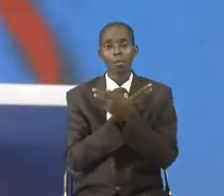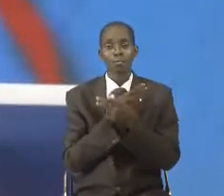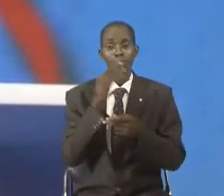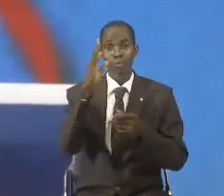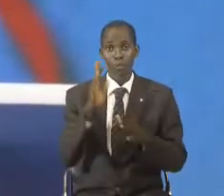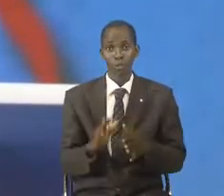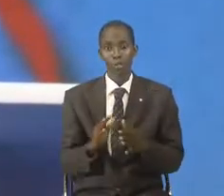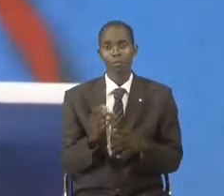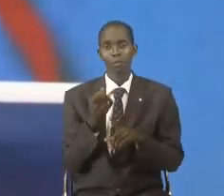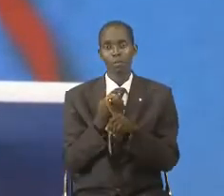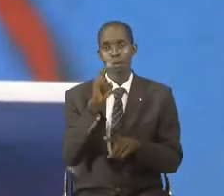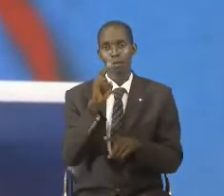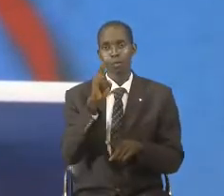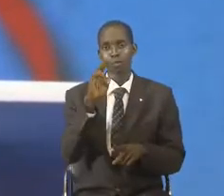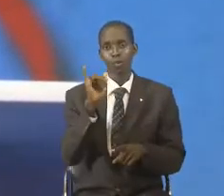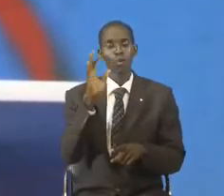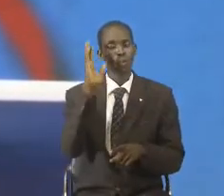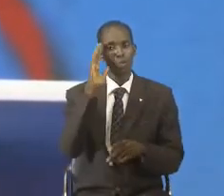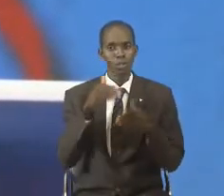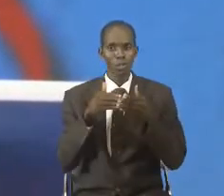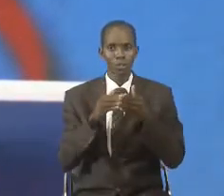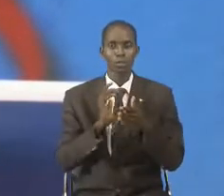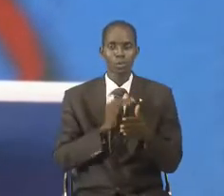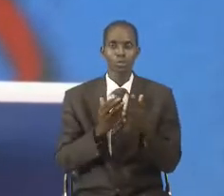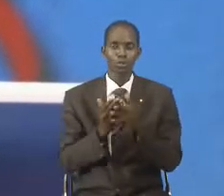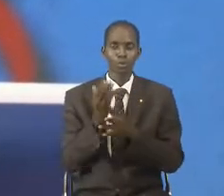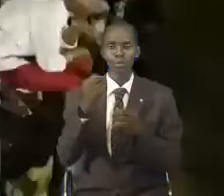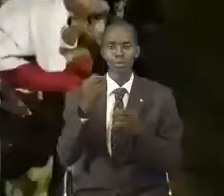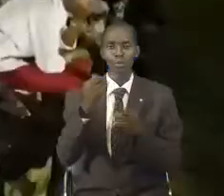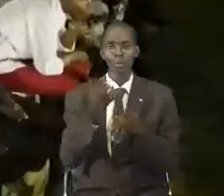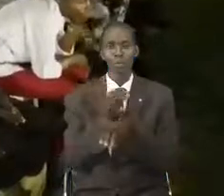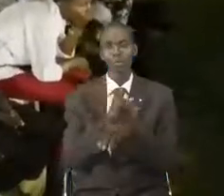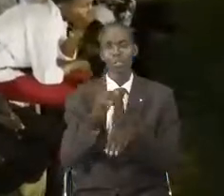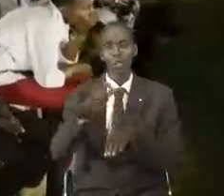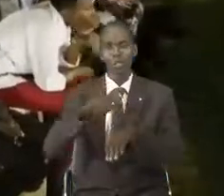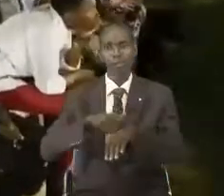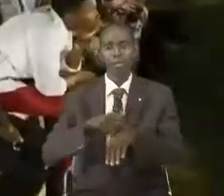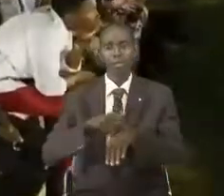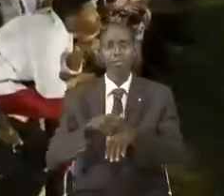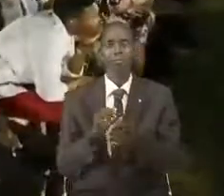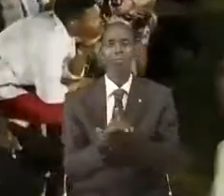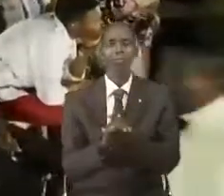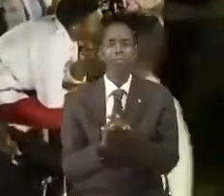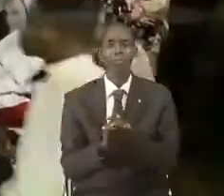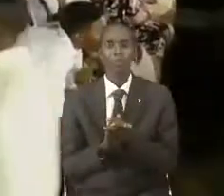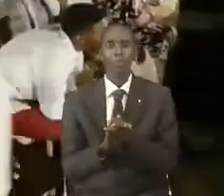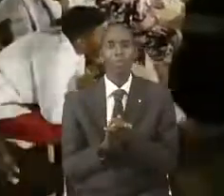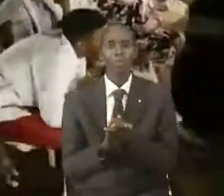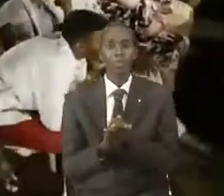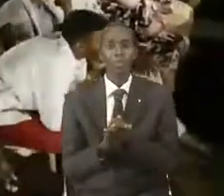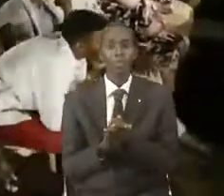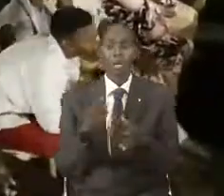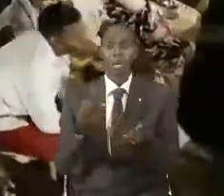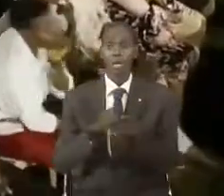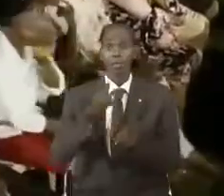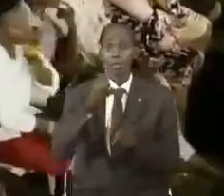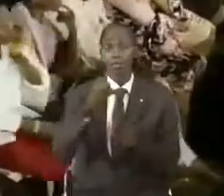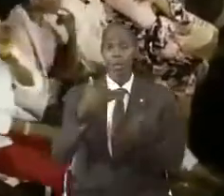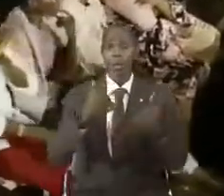come now and lead us in this brief counseling time.